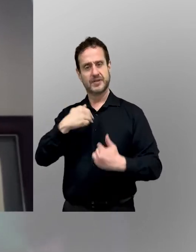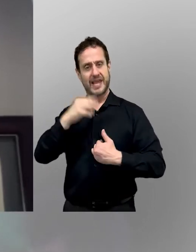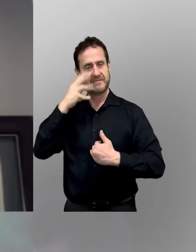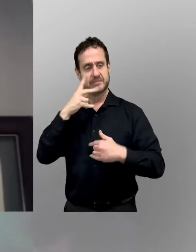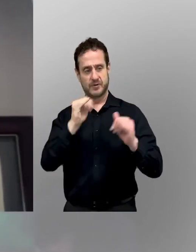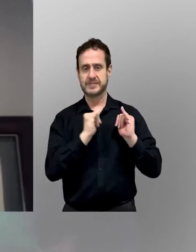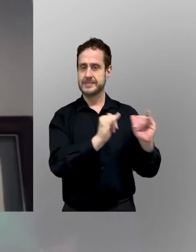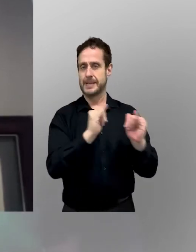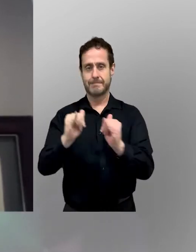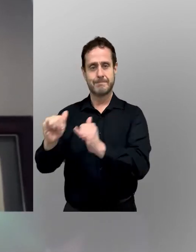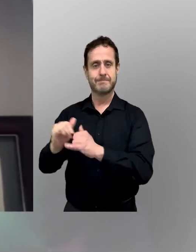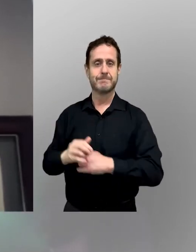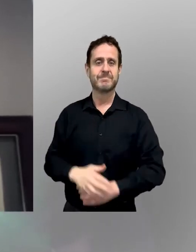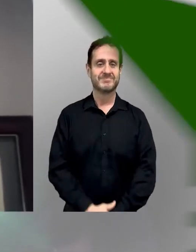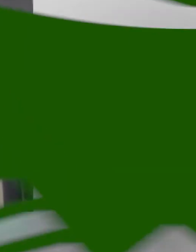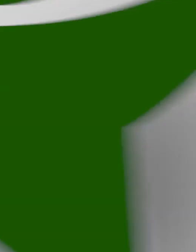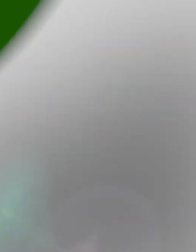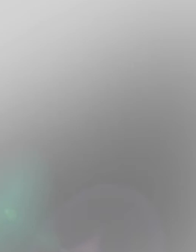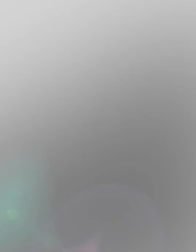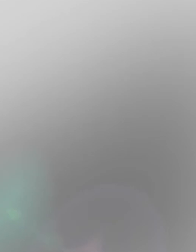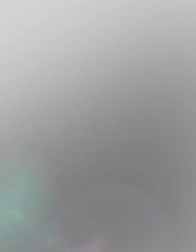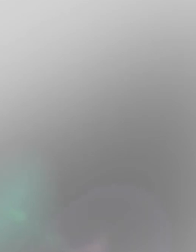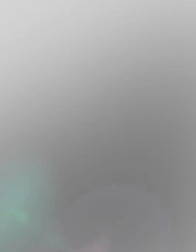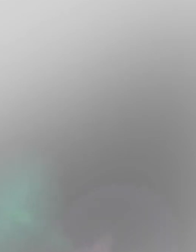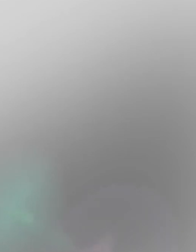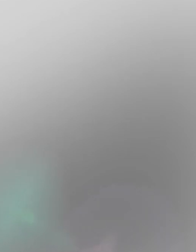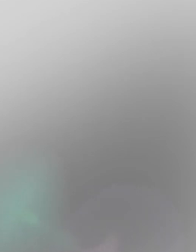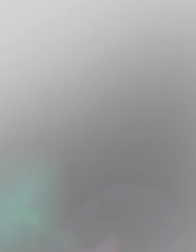what they're going through on a personal level.